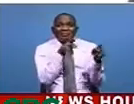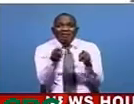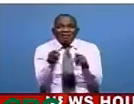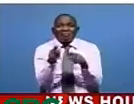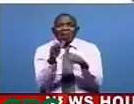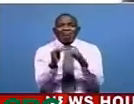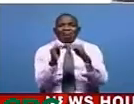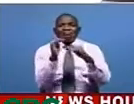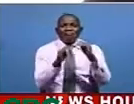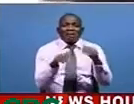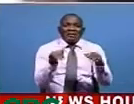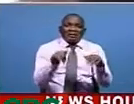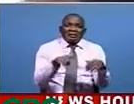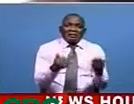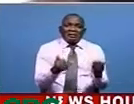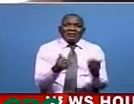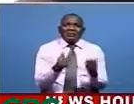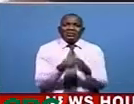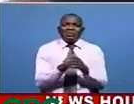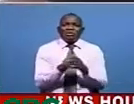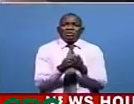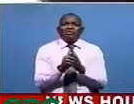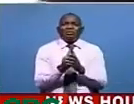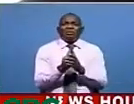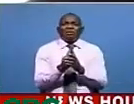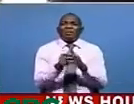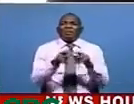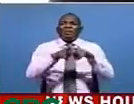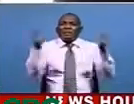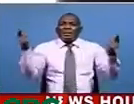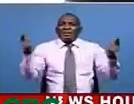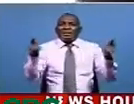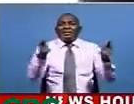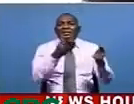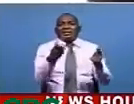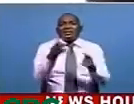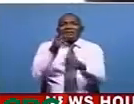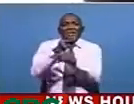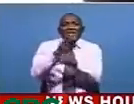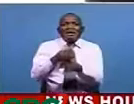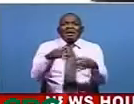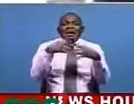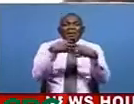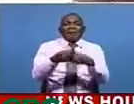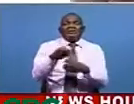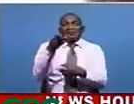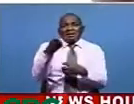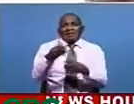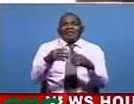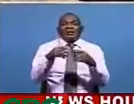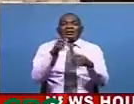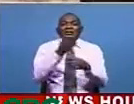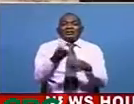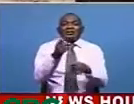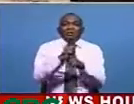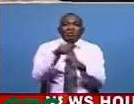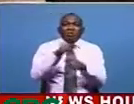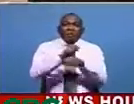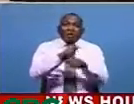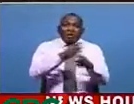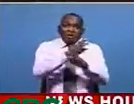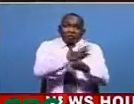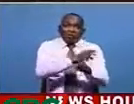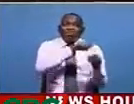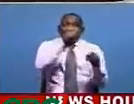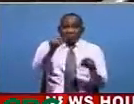building like huge warehouses where they are going to have machines in there. So if you're a woodworker, you